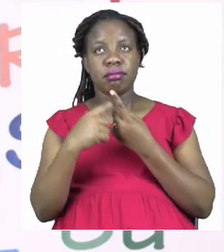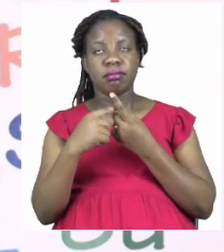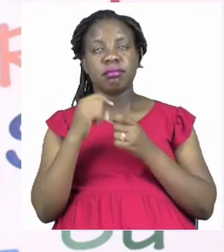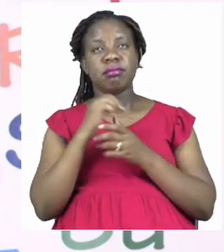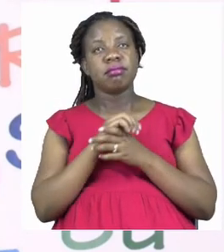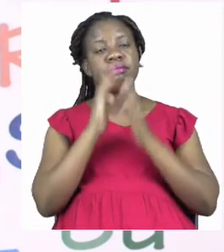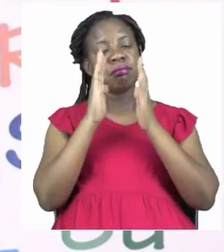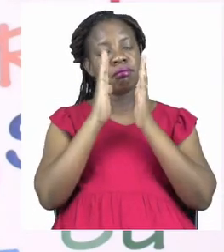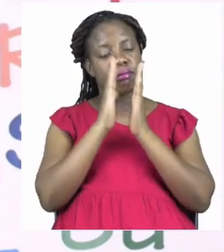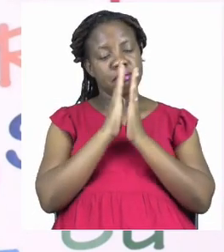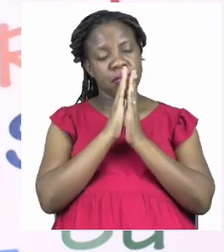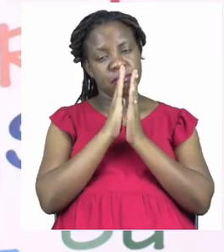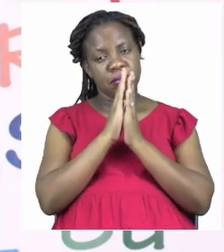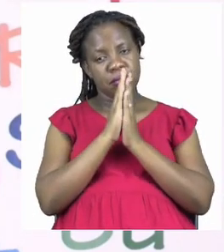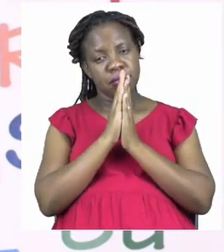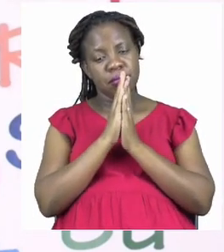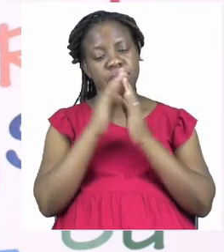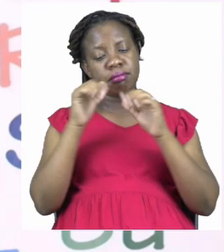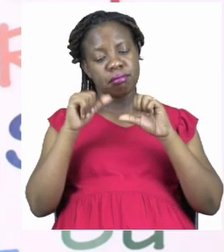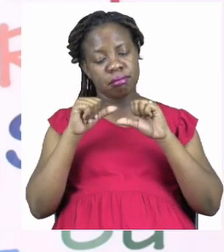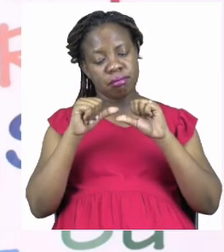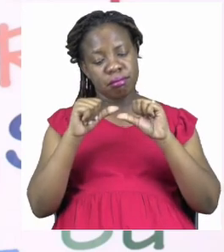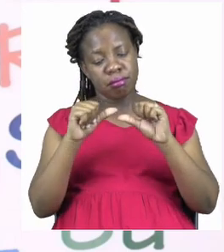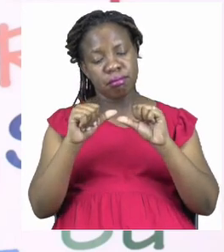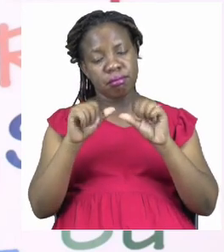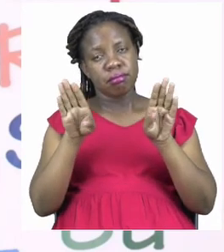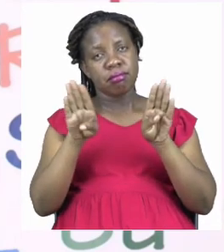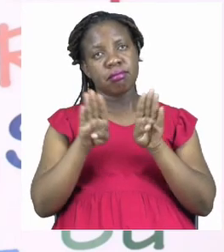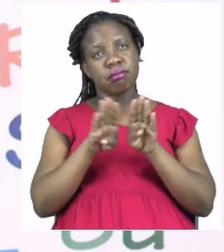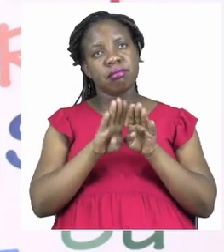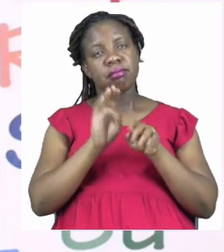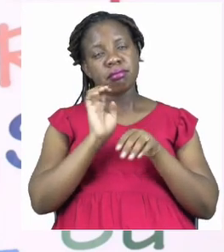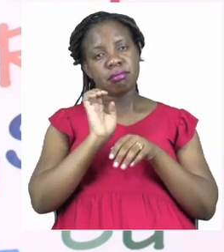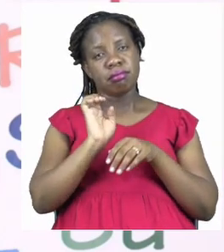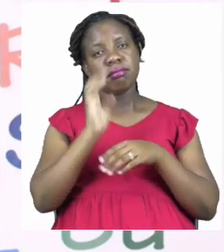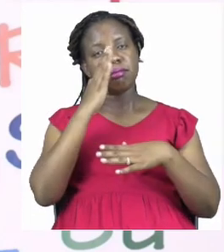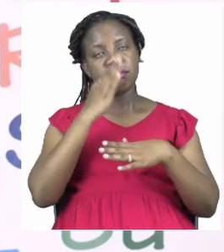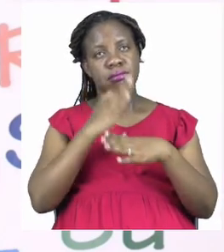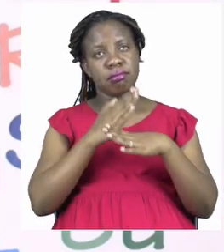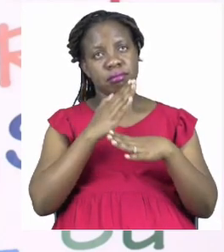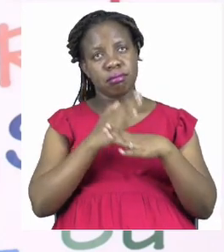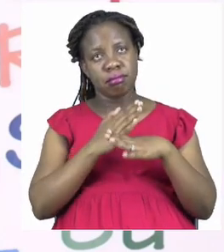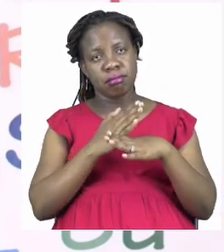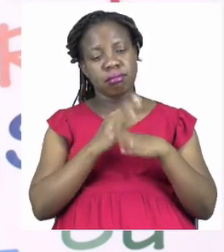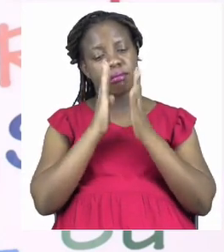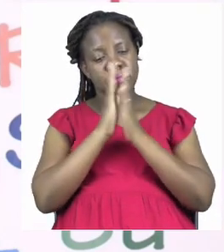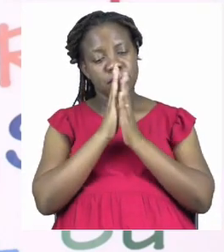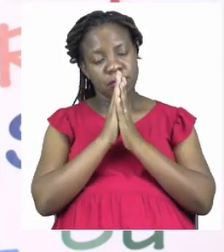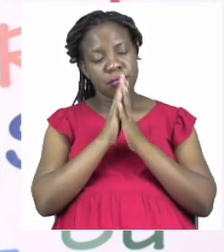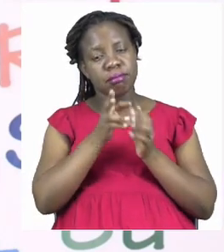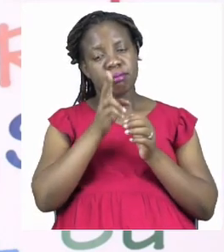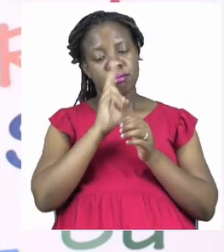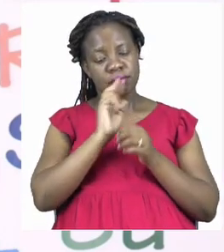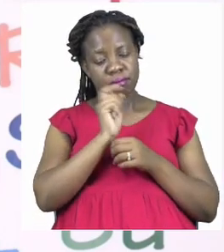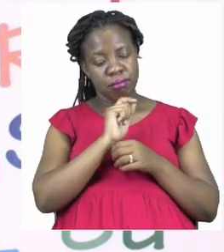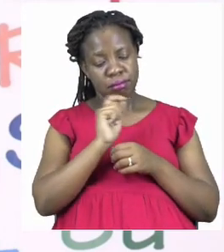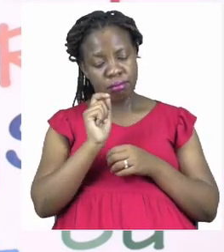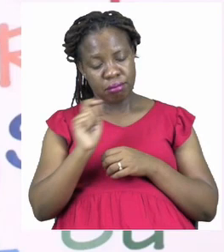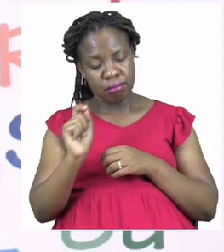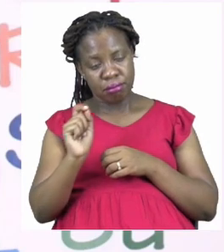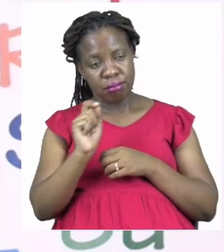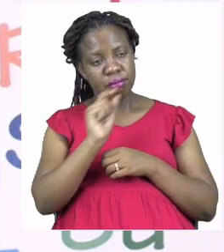a sentence that has your answer. Read your story sum again so that you make